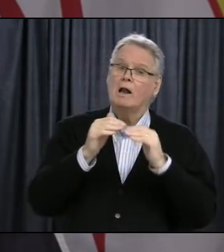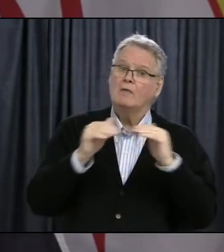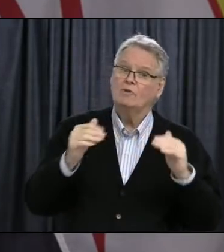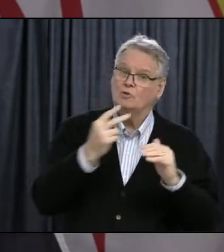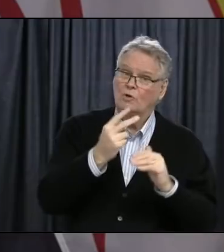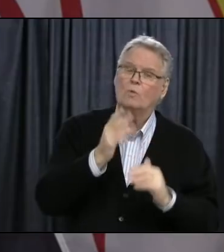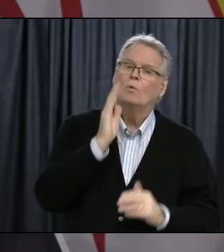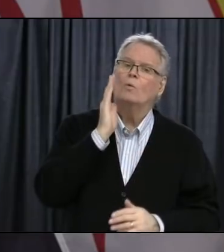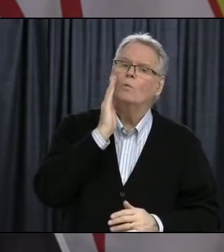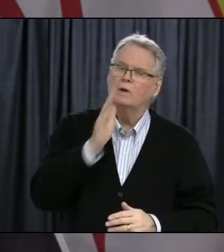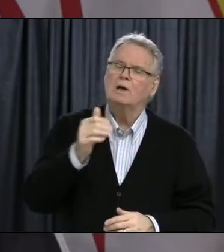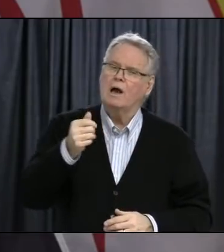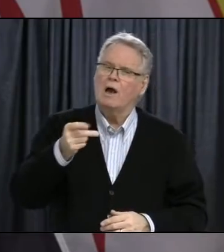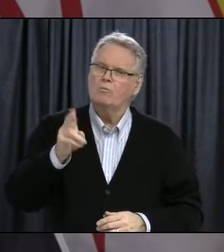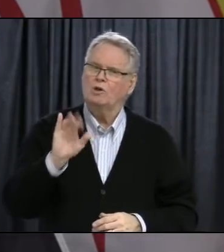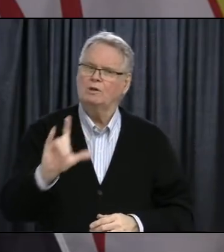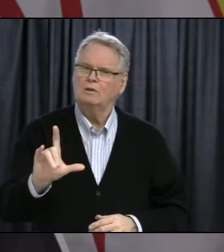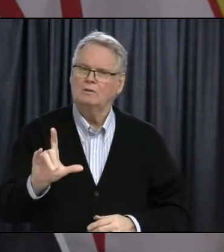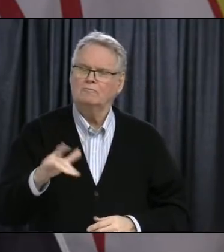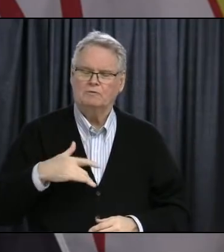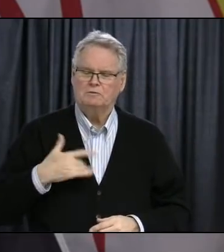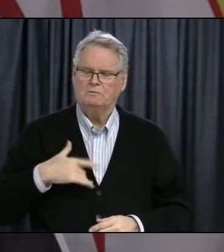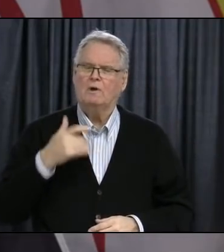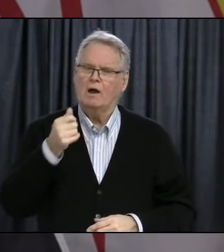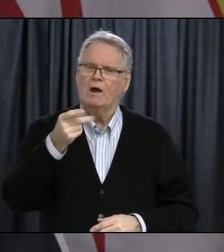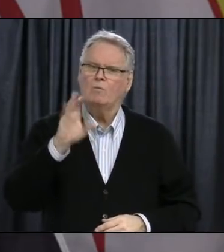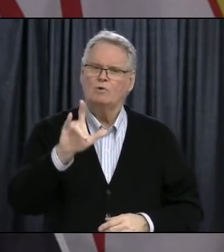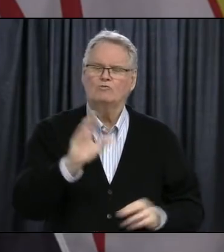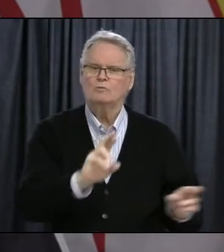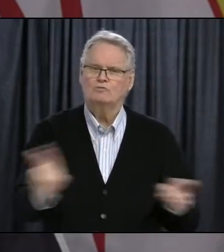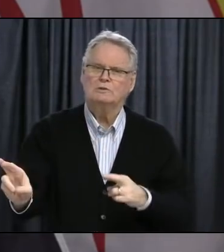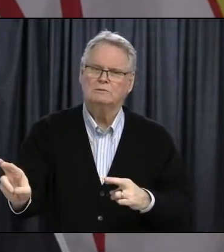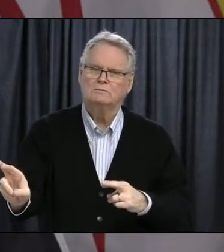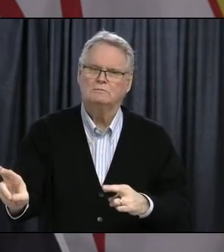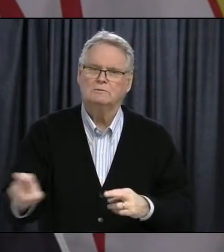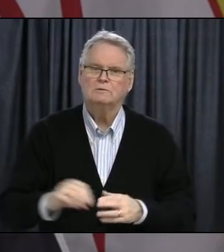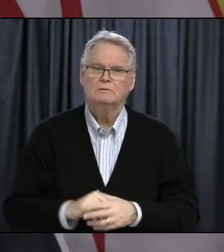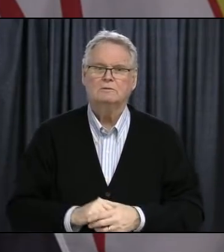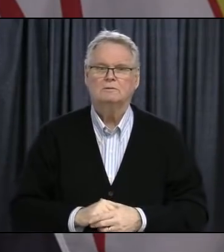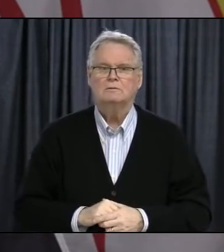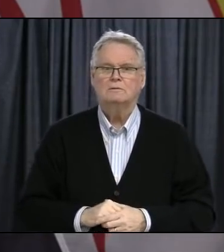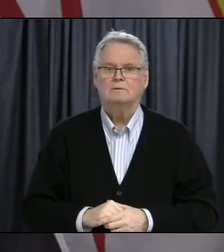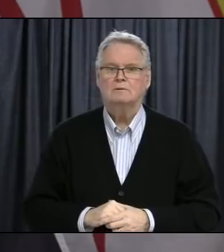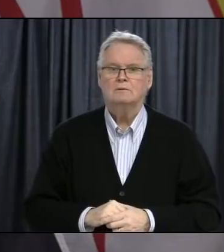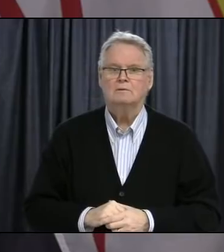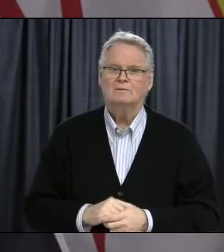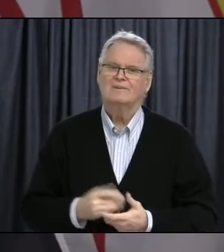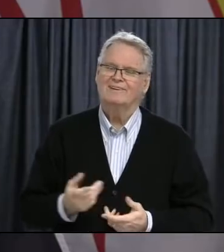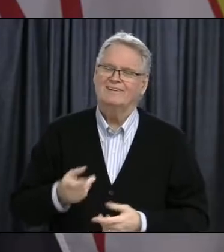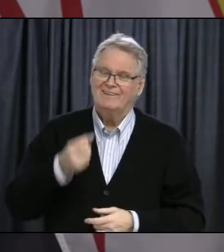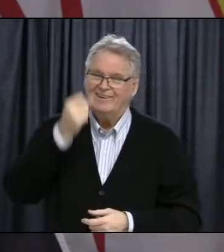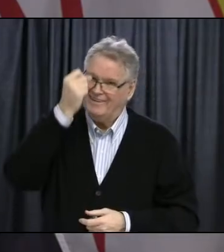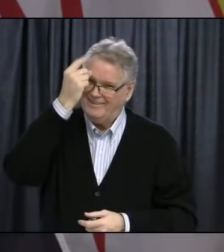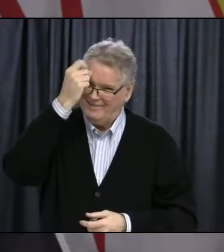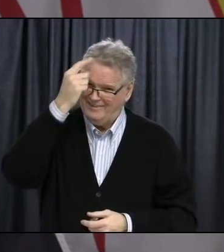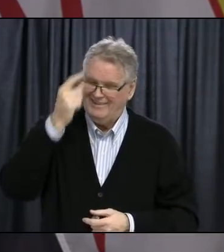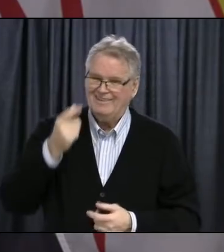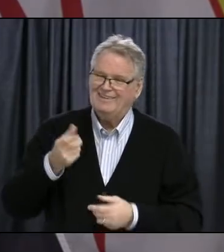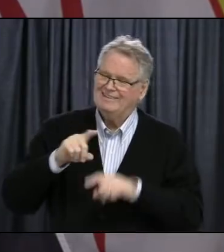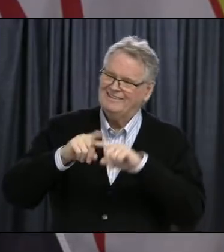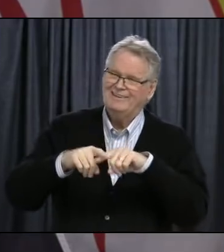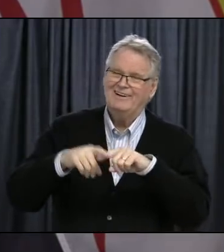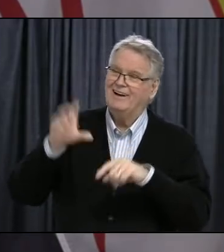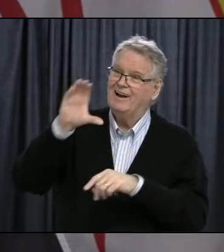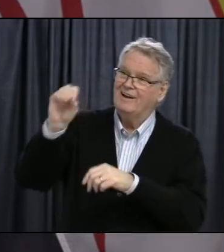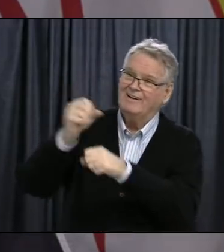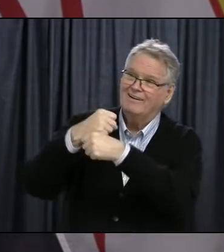But we always have to have that caveat in there that it does depend on supply. But based on what we have the information that we